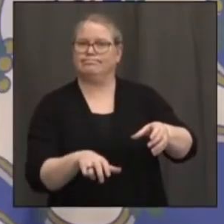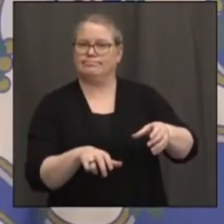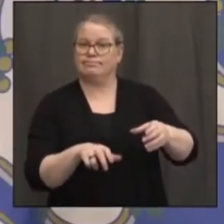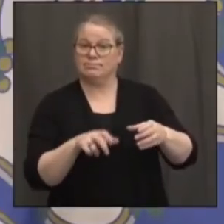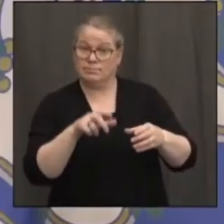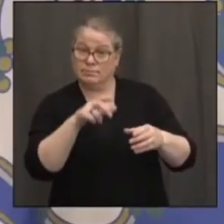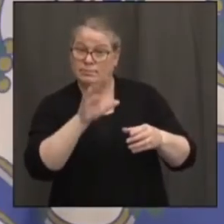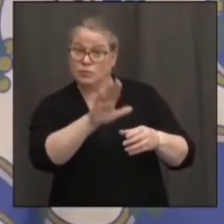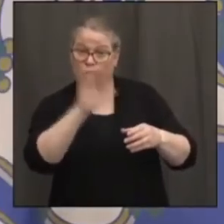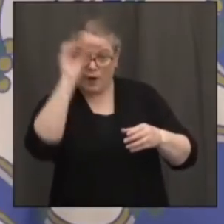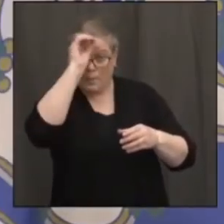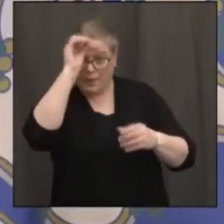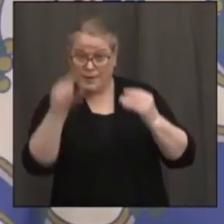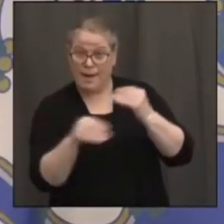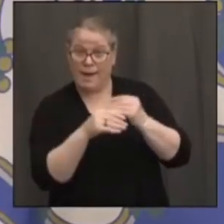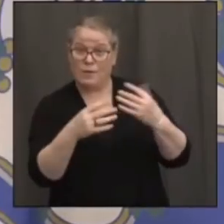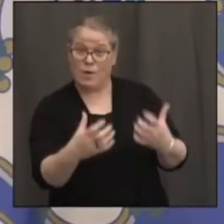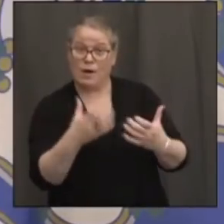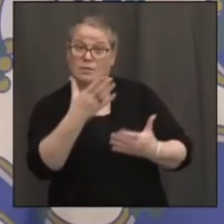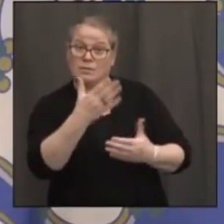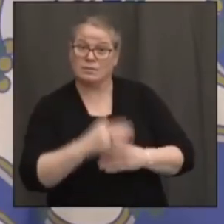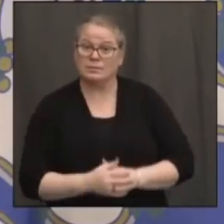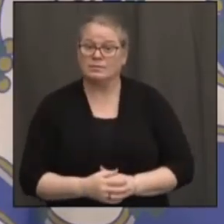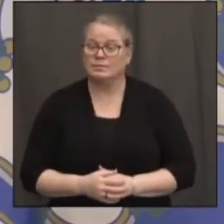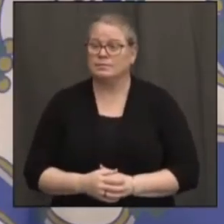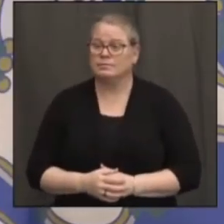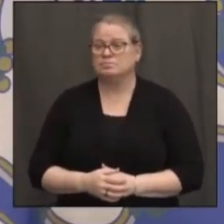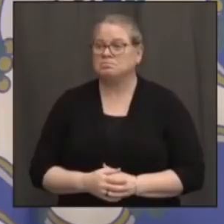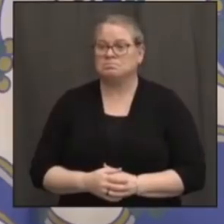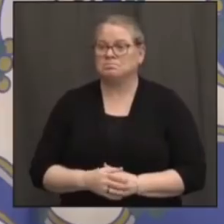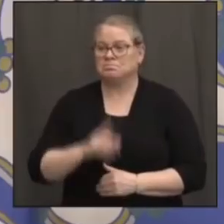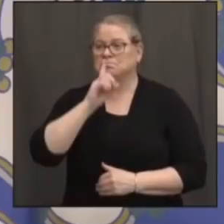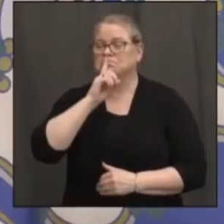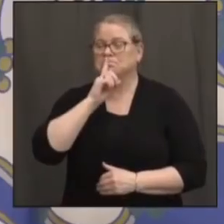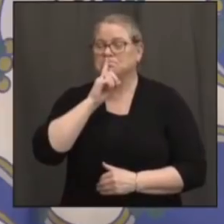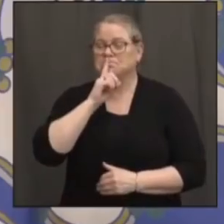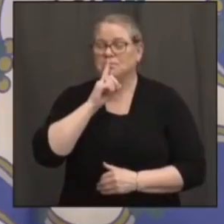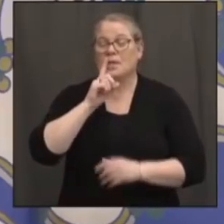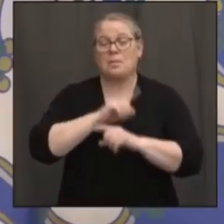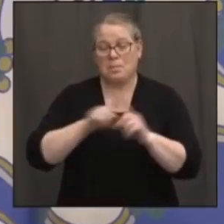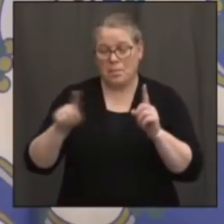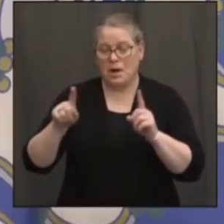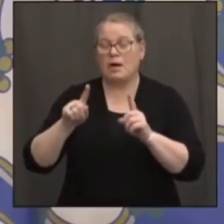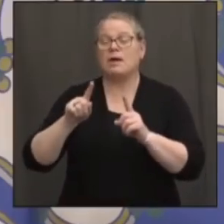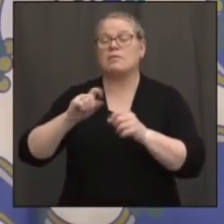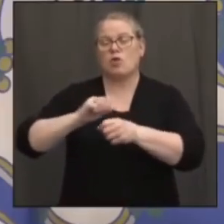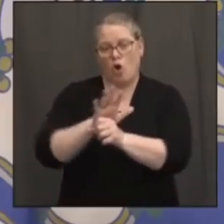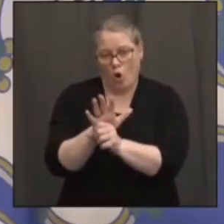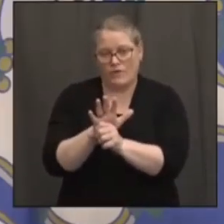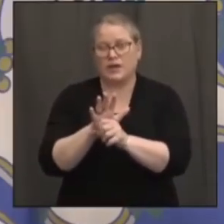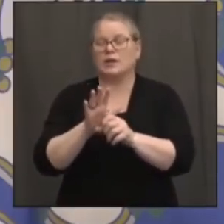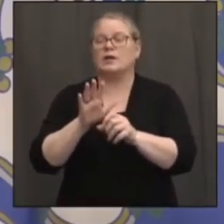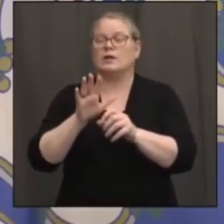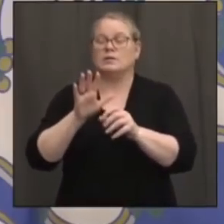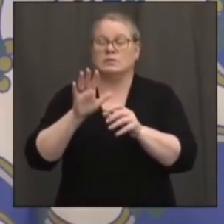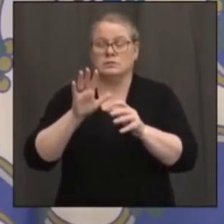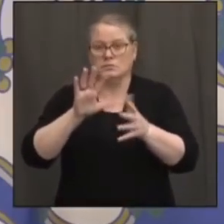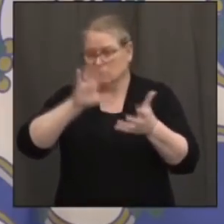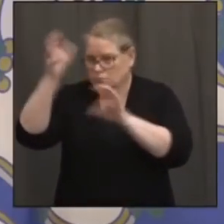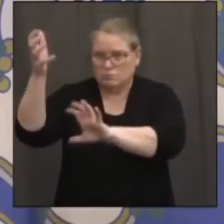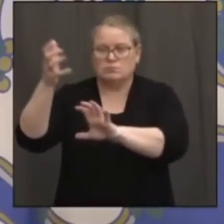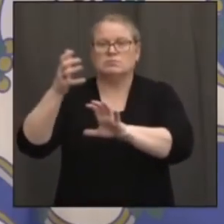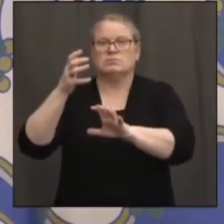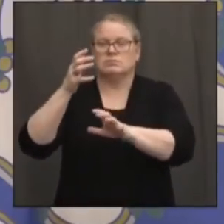you he was a good partner for us as we worked through COVID, and still continues to be a good partner there. In terms of those